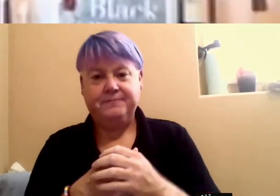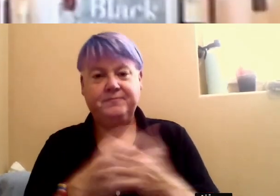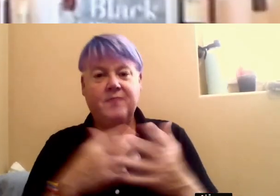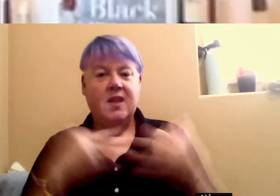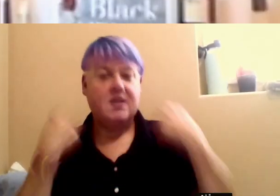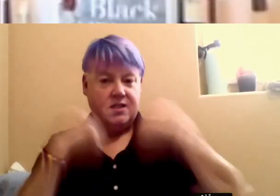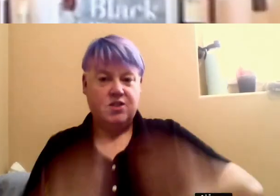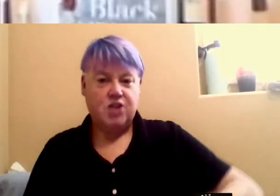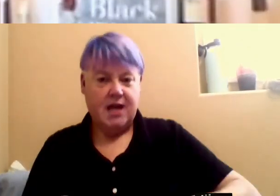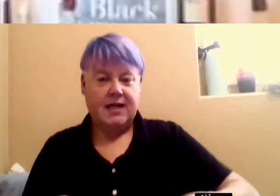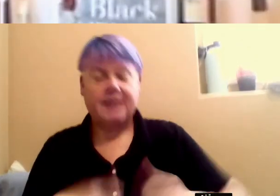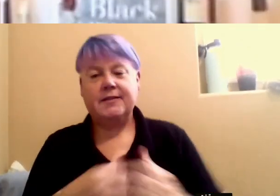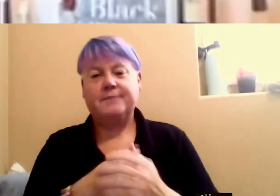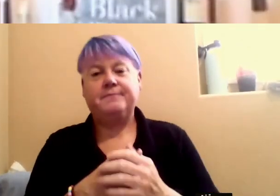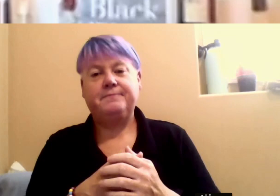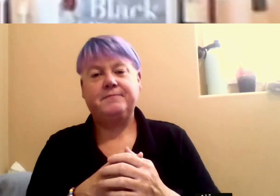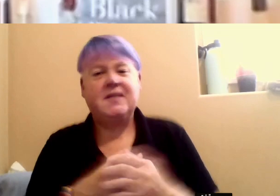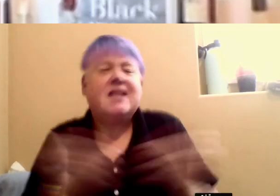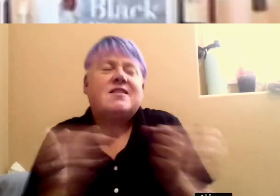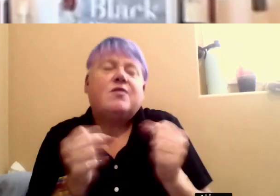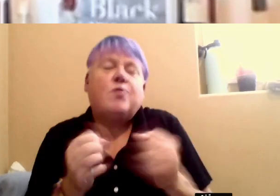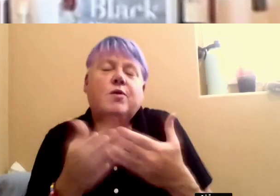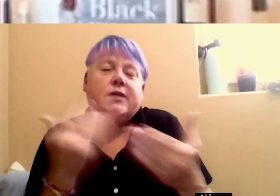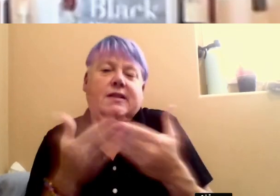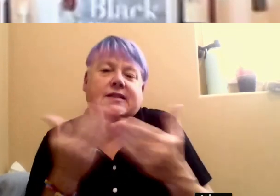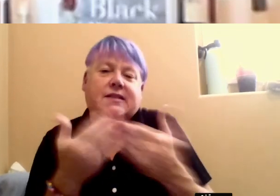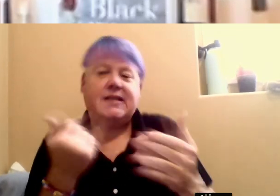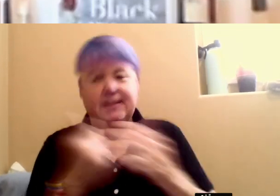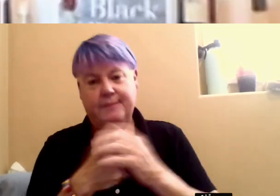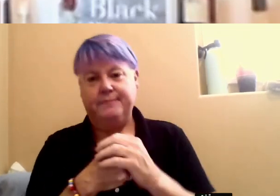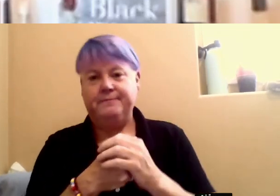late summer. He gets cold easily. He looks contemplative. His eyes